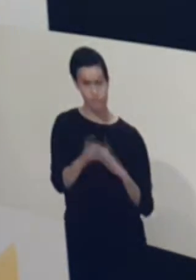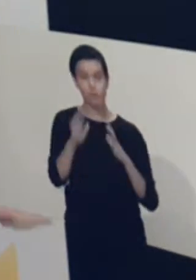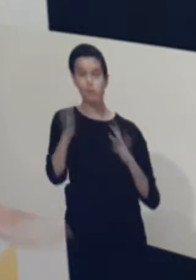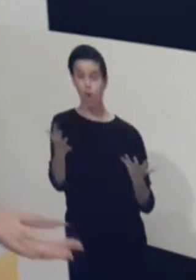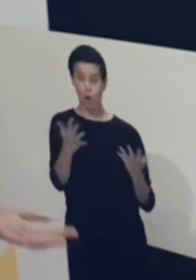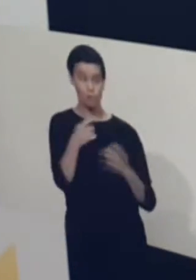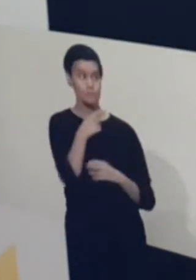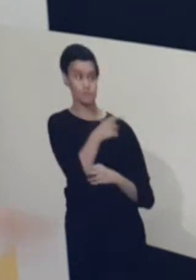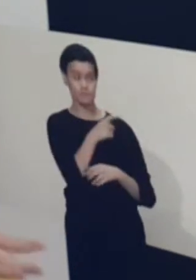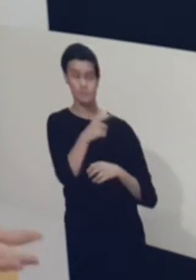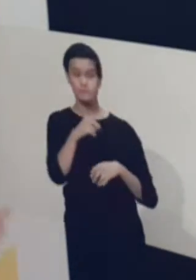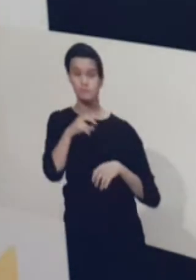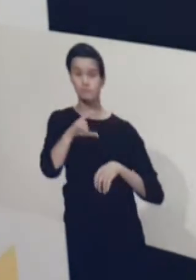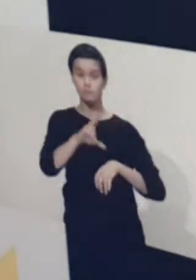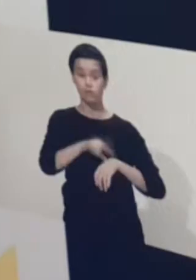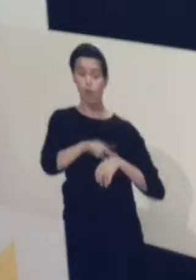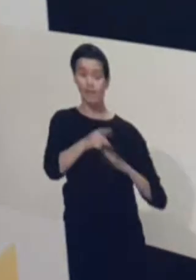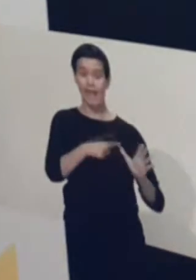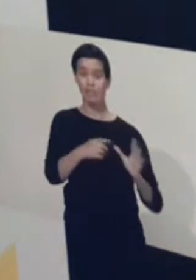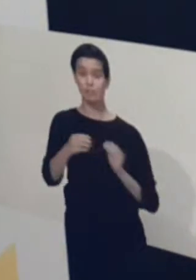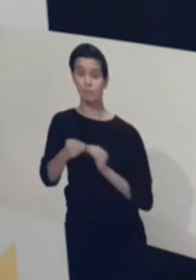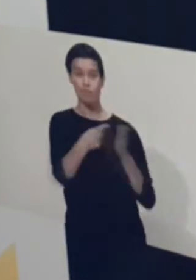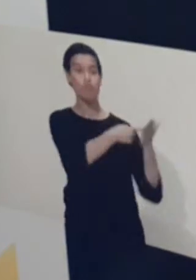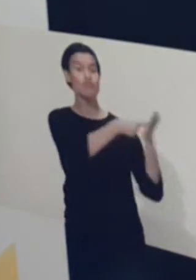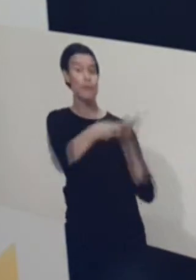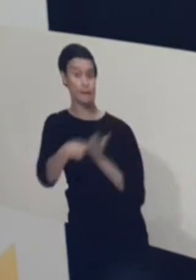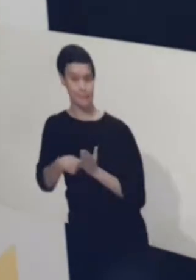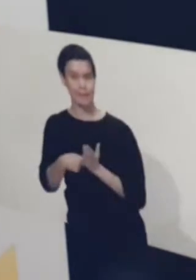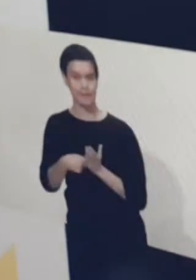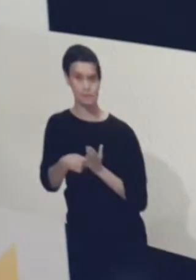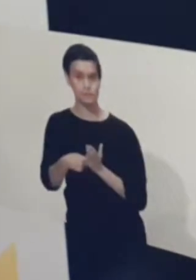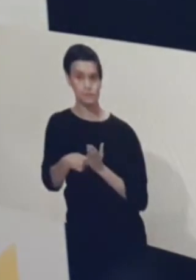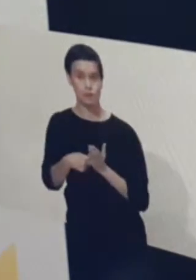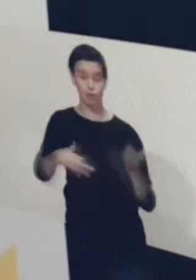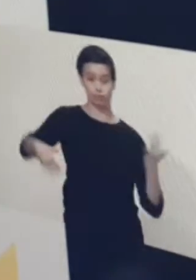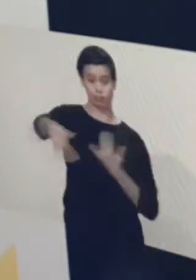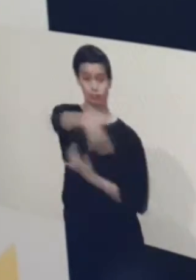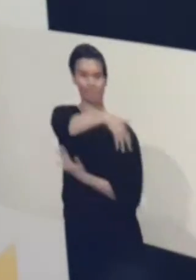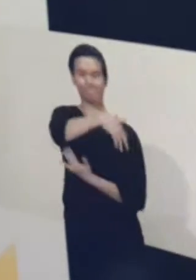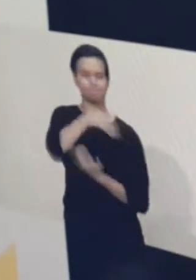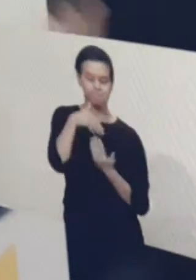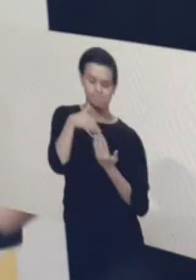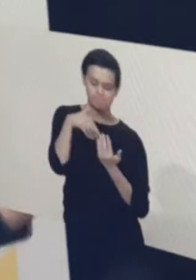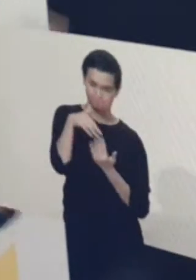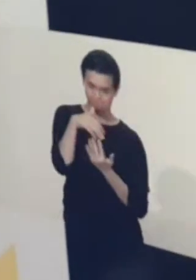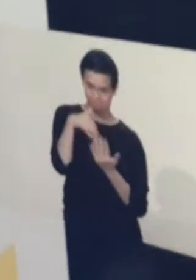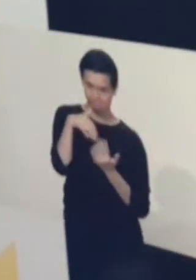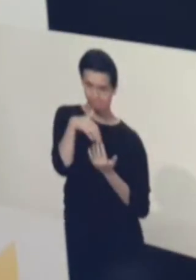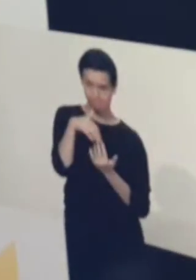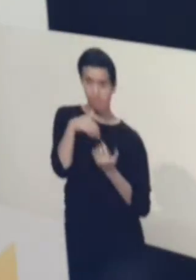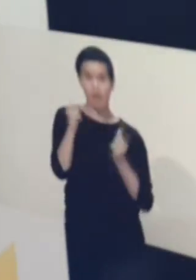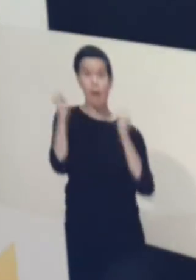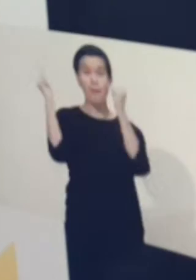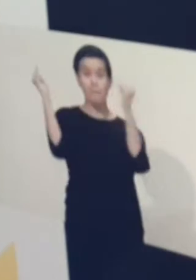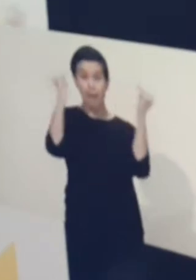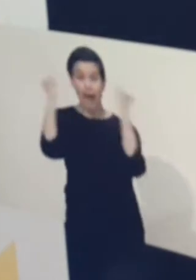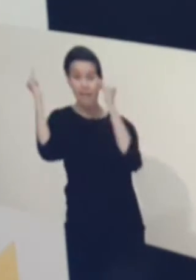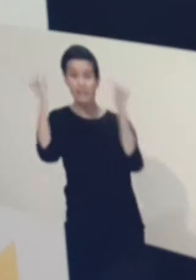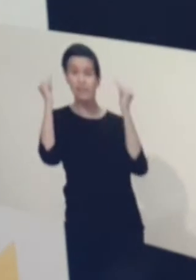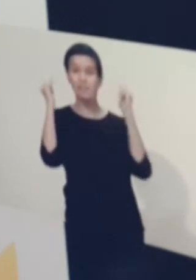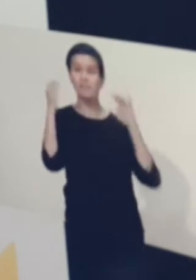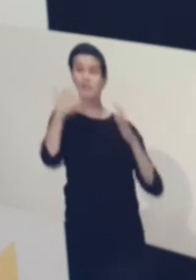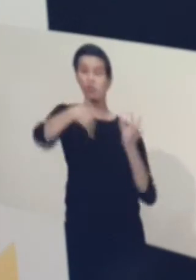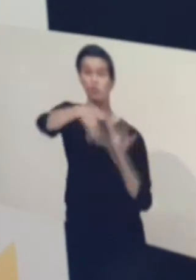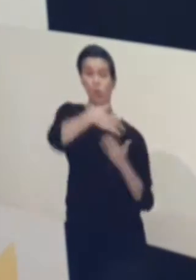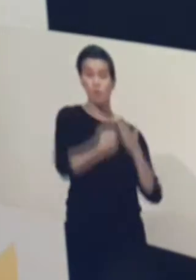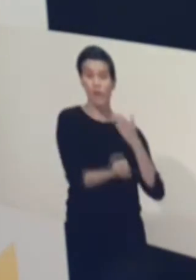has recommended that we do for now. Parties, big social events, or anything designed to be